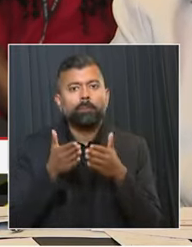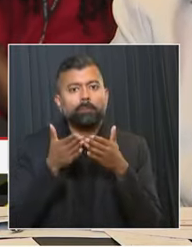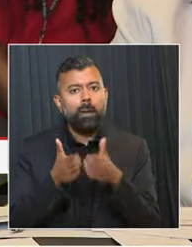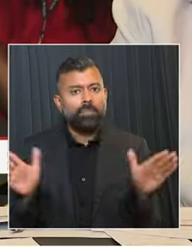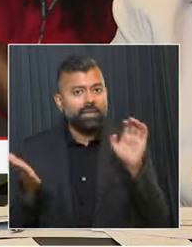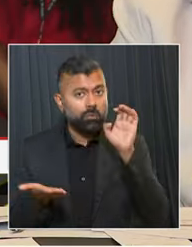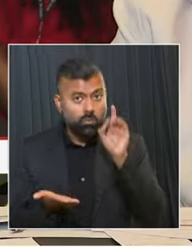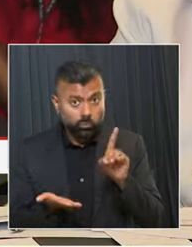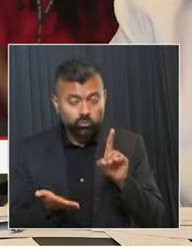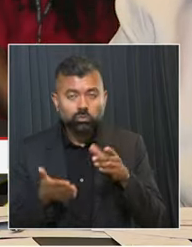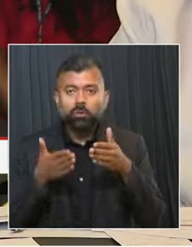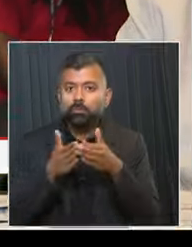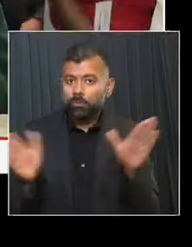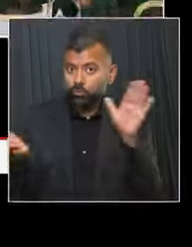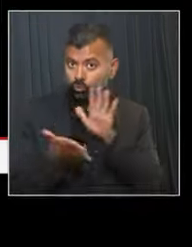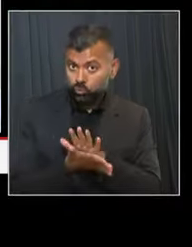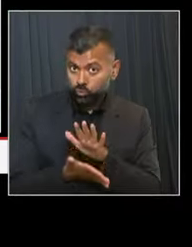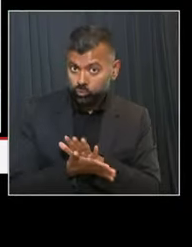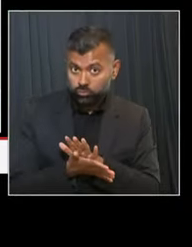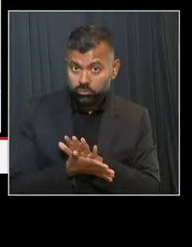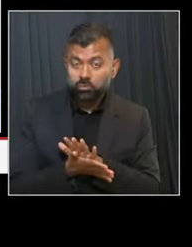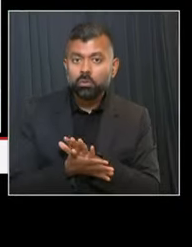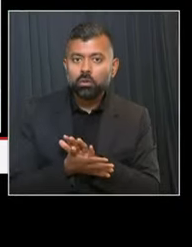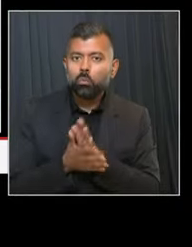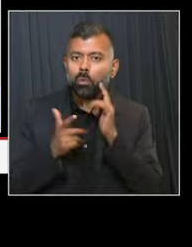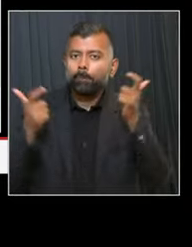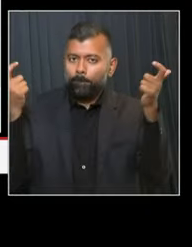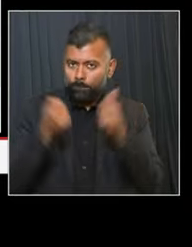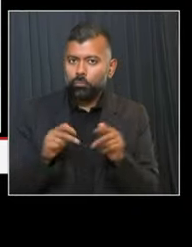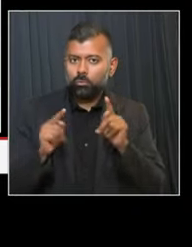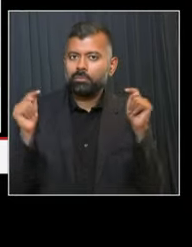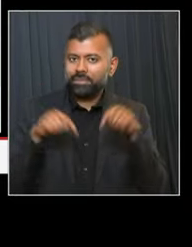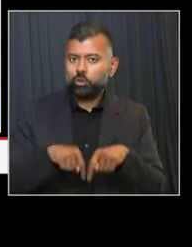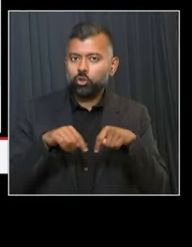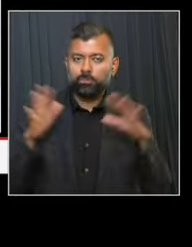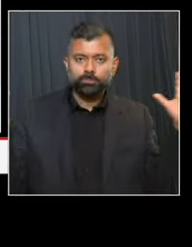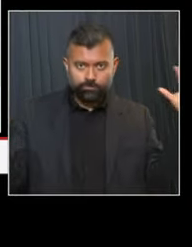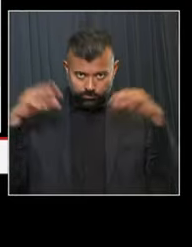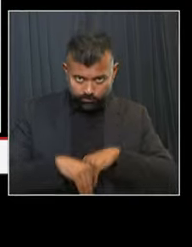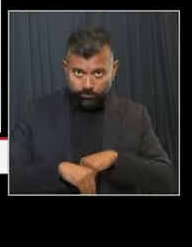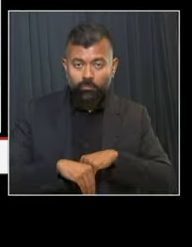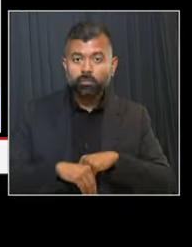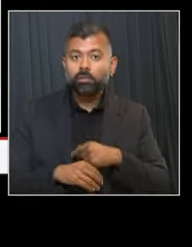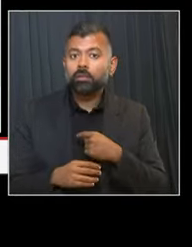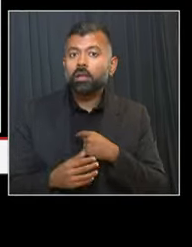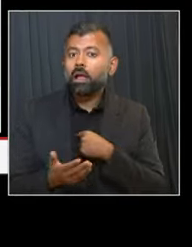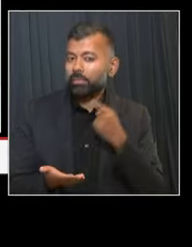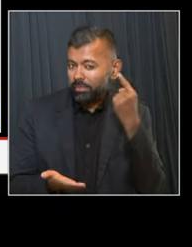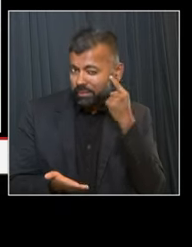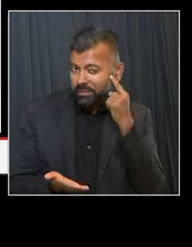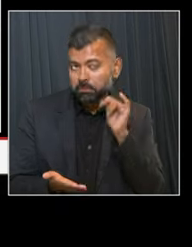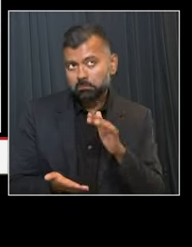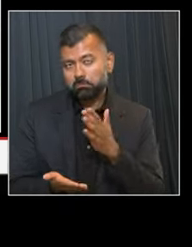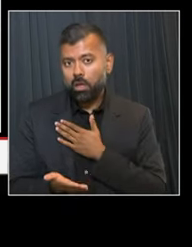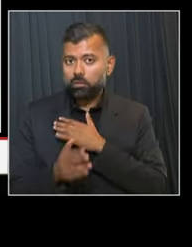of people who live here. I think the strategies that I have pursued for the last 10 years to create more housing